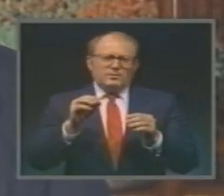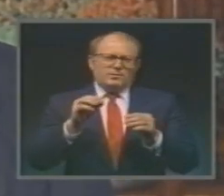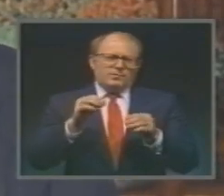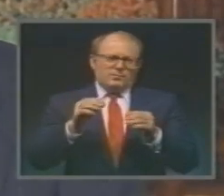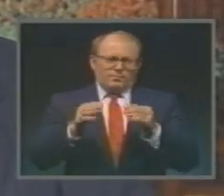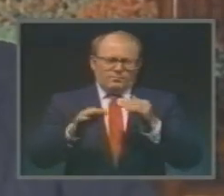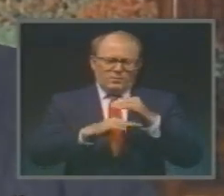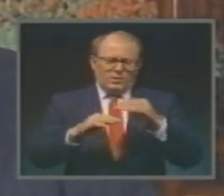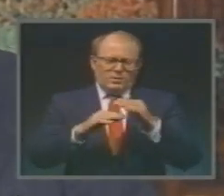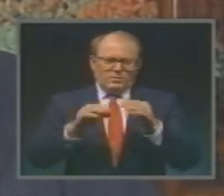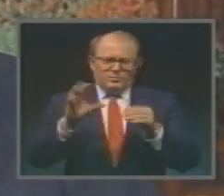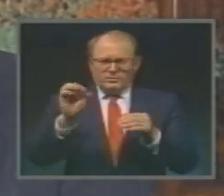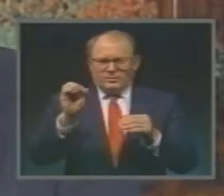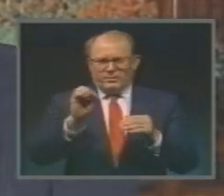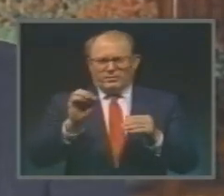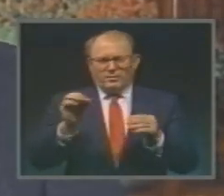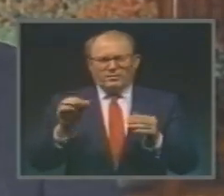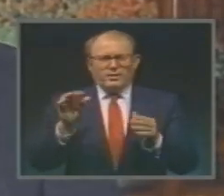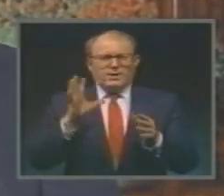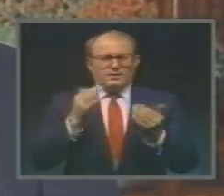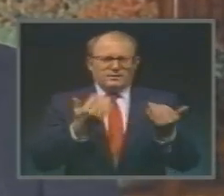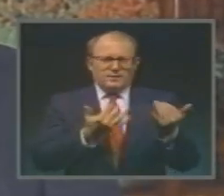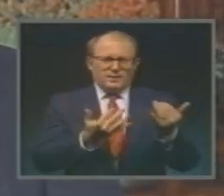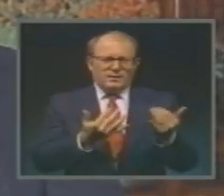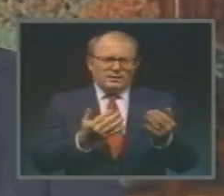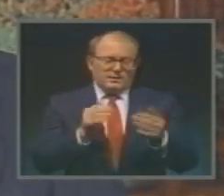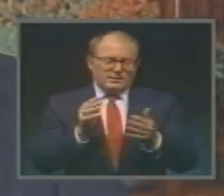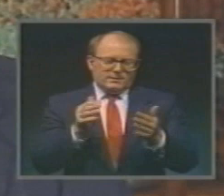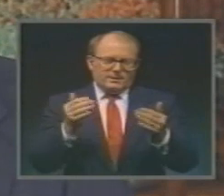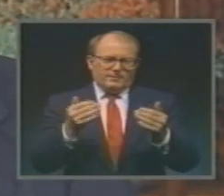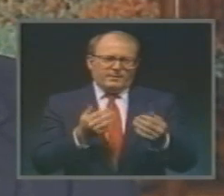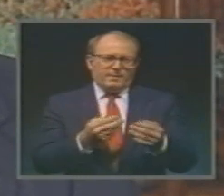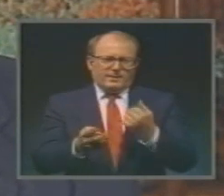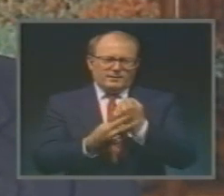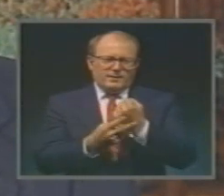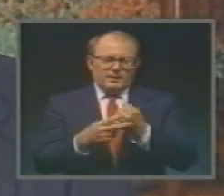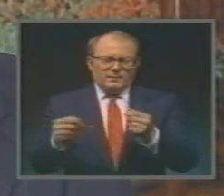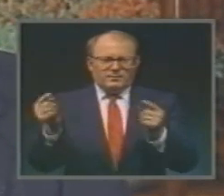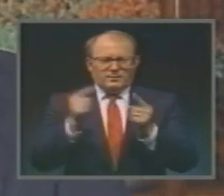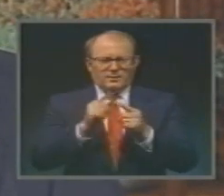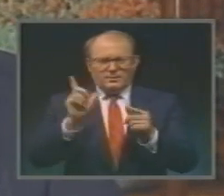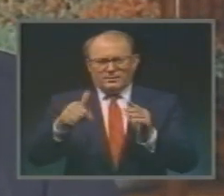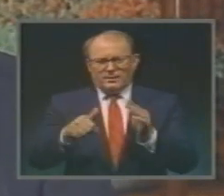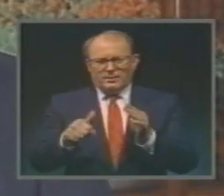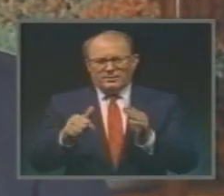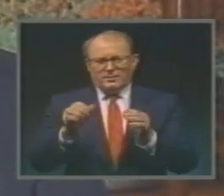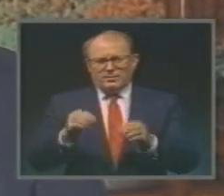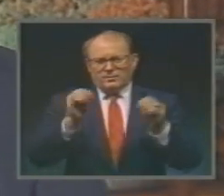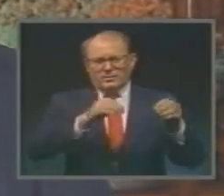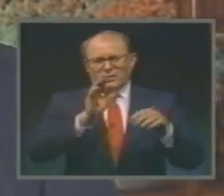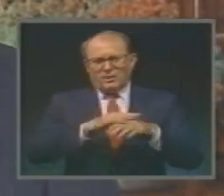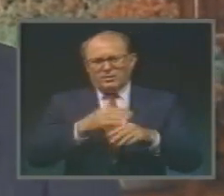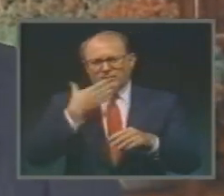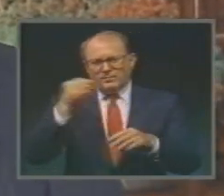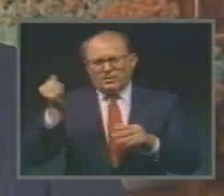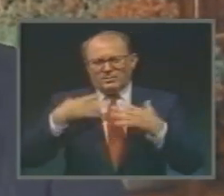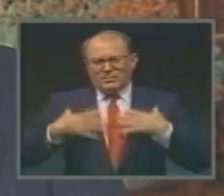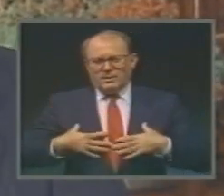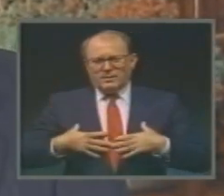later date when it could be attached to another body. No, it isn't a joke. He's very serious about